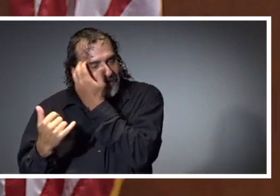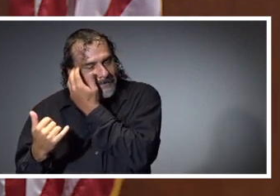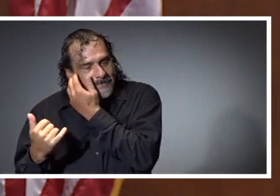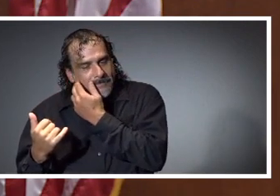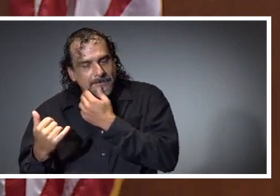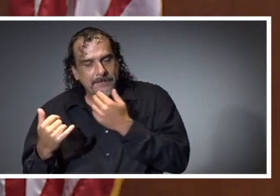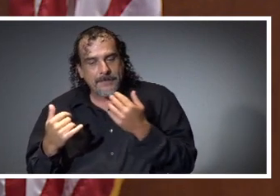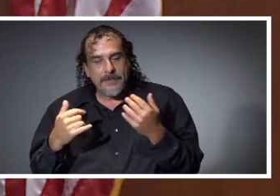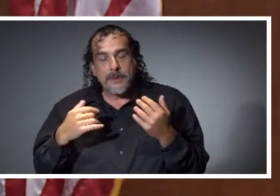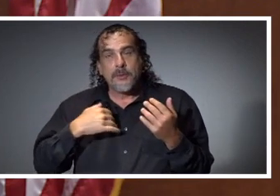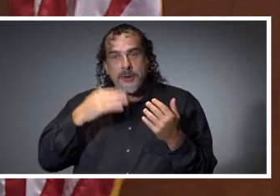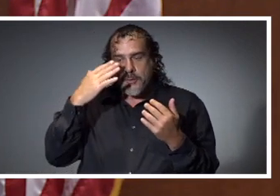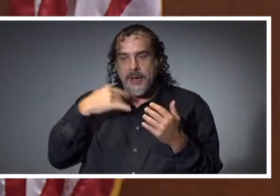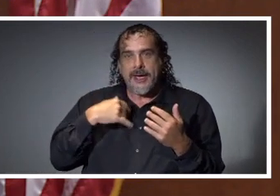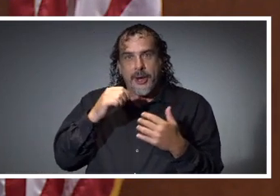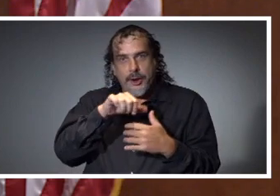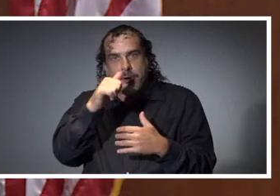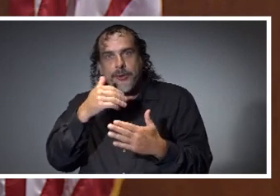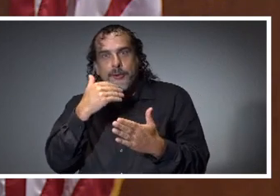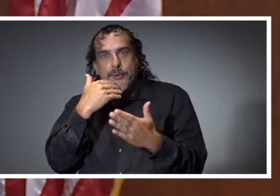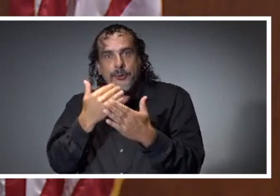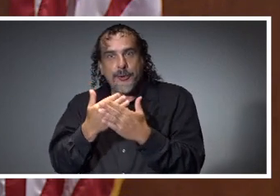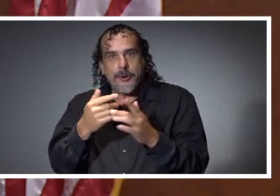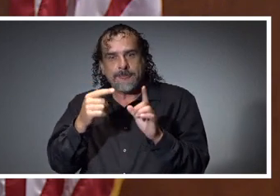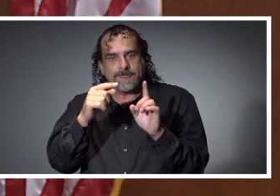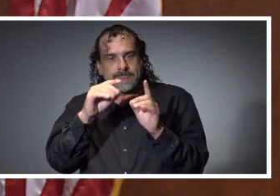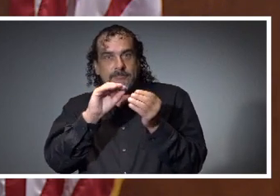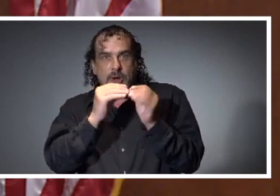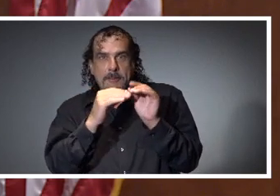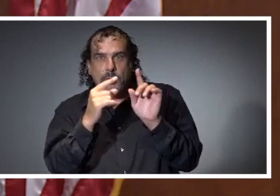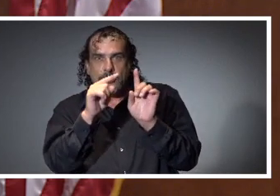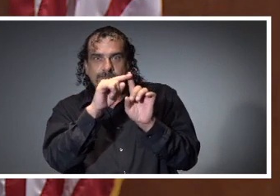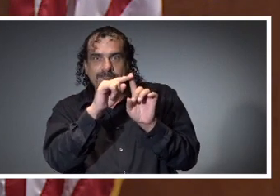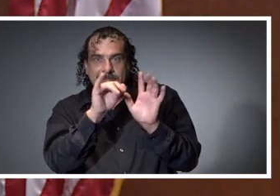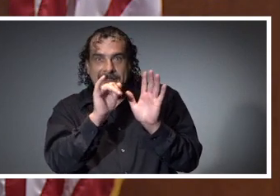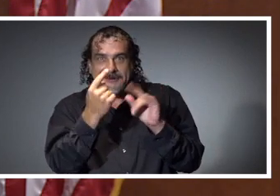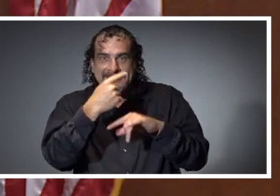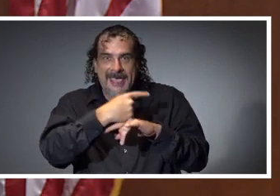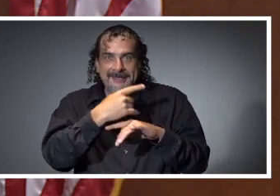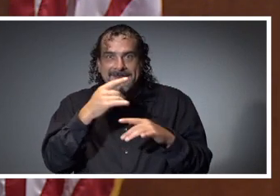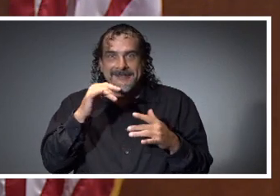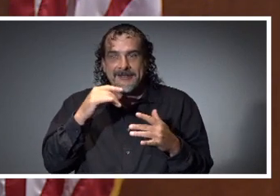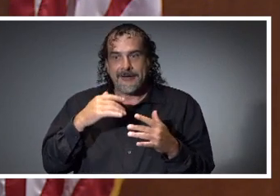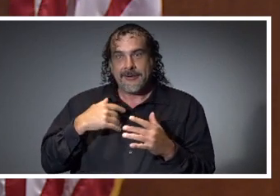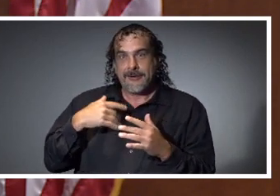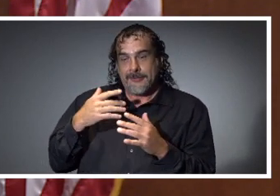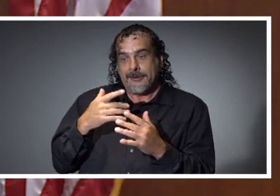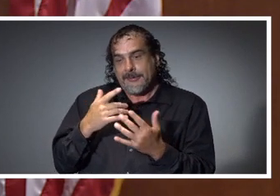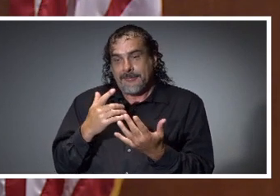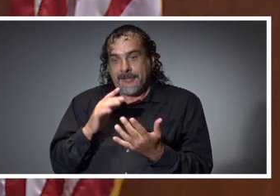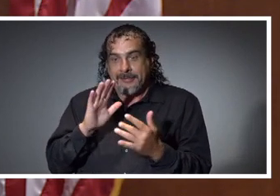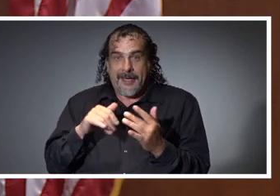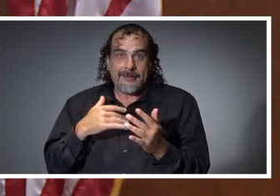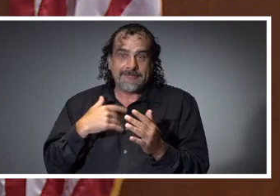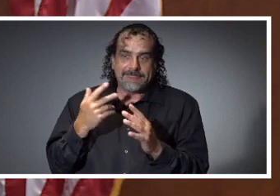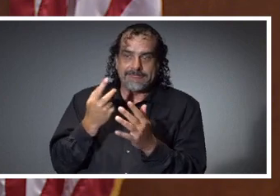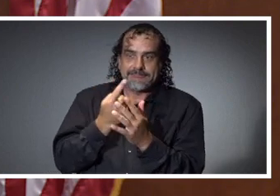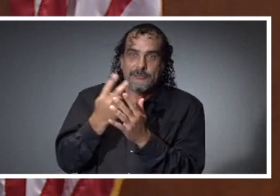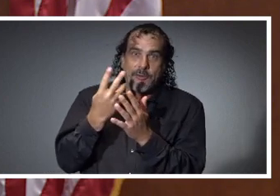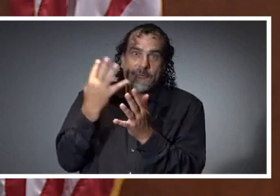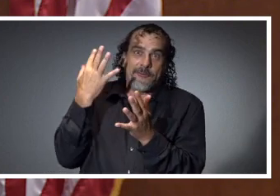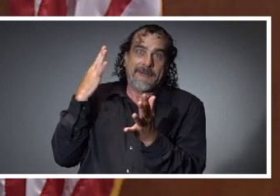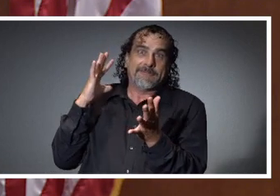another very good day of numbers, at least relative to where we have been for the last 4 or 5 weeks.